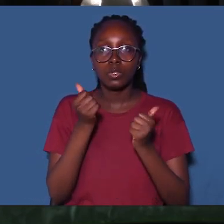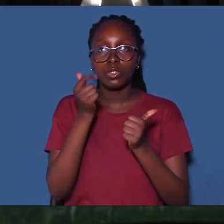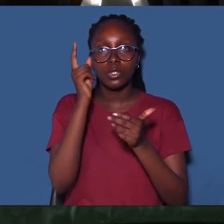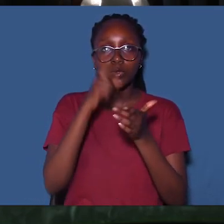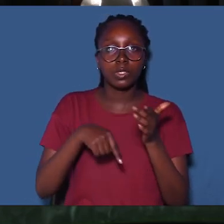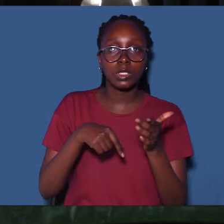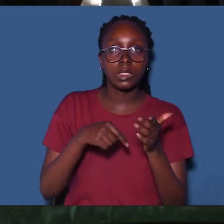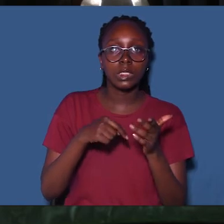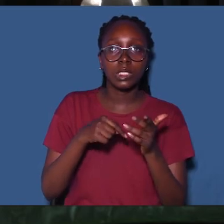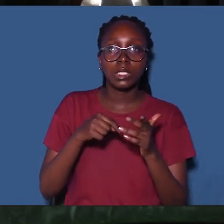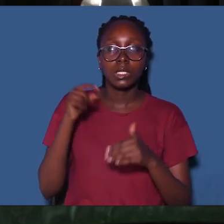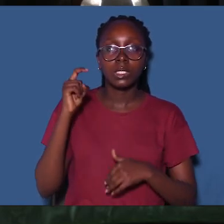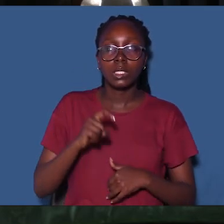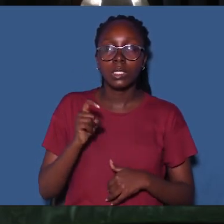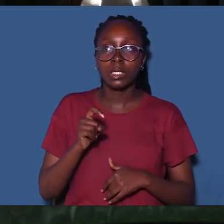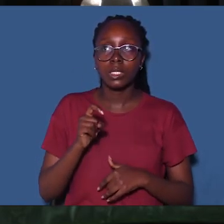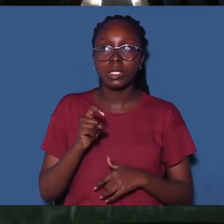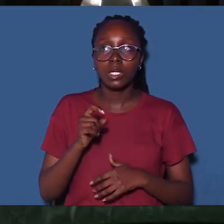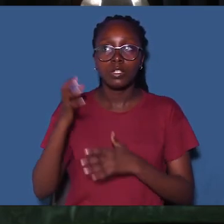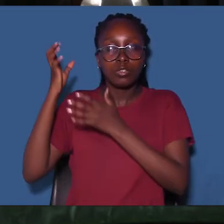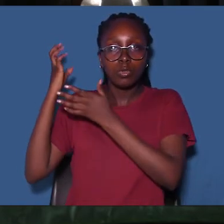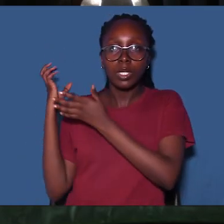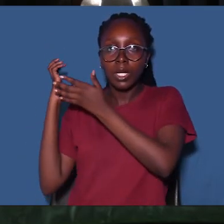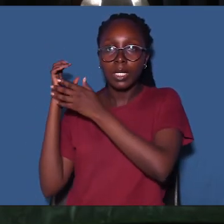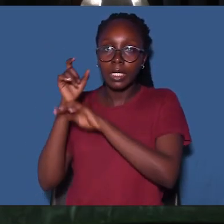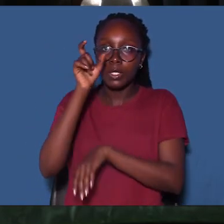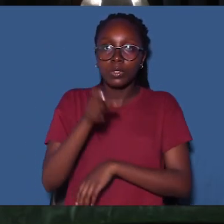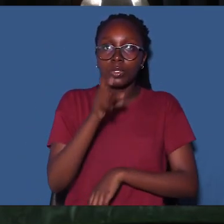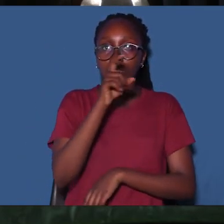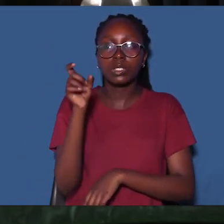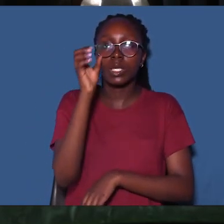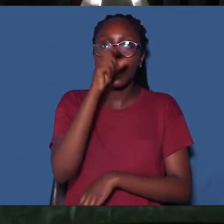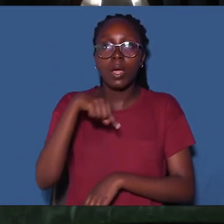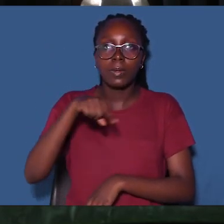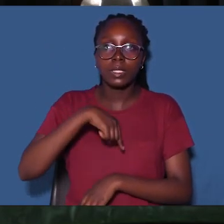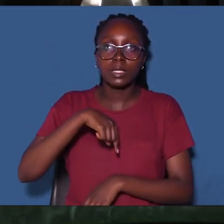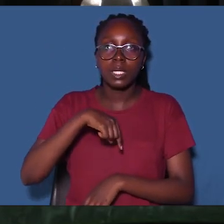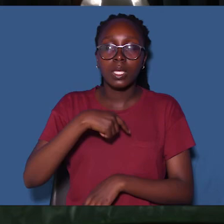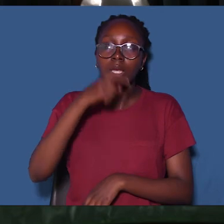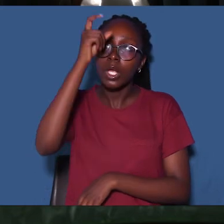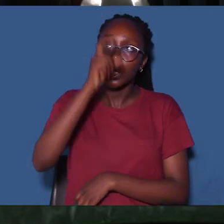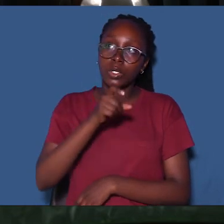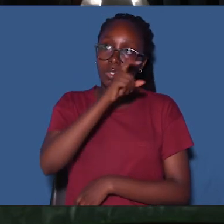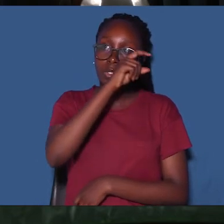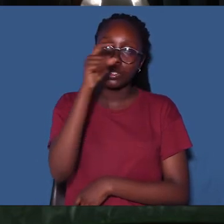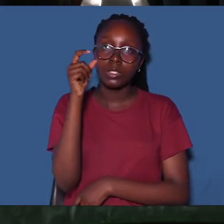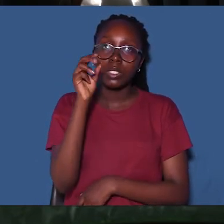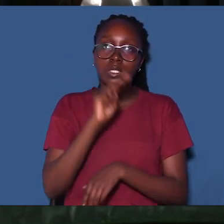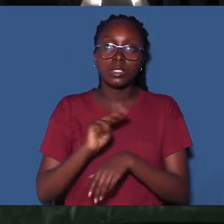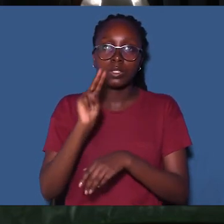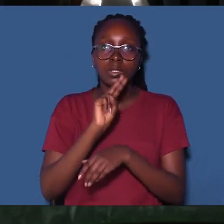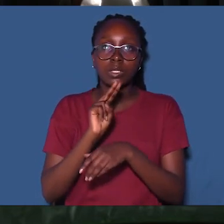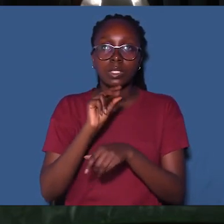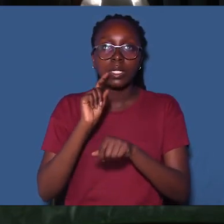is that we may carry our cross. And that cross is meant to be used every time we need